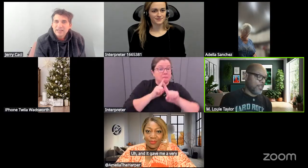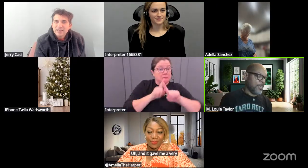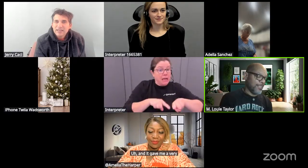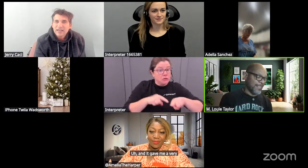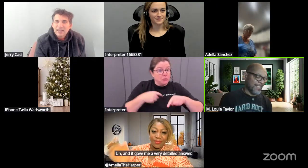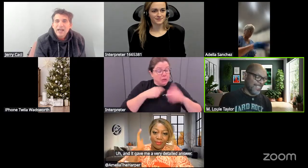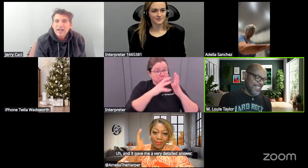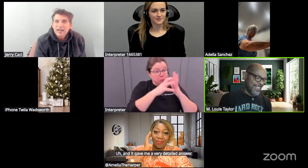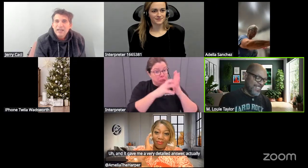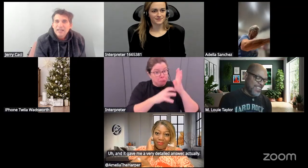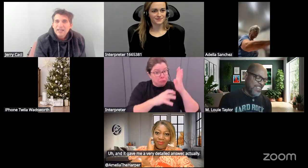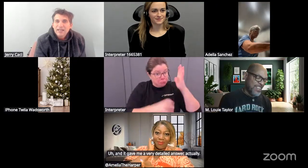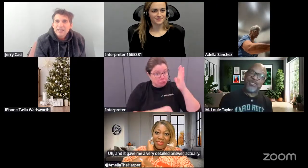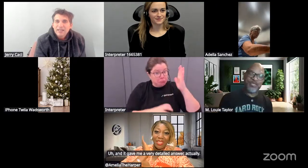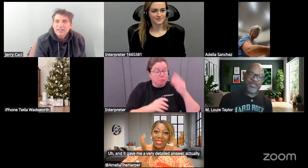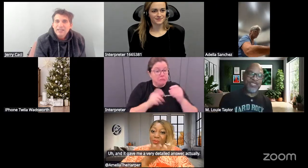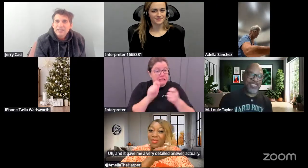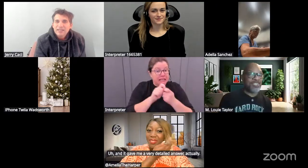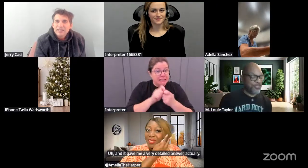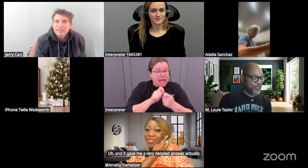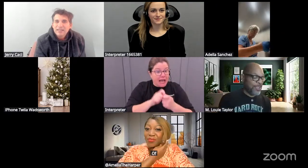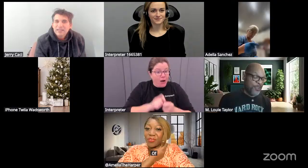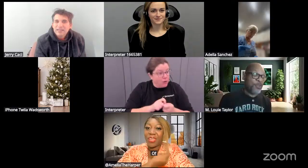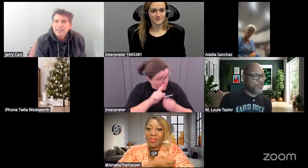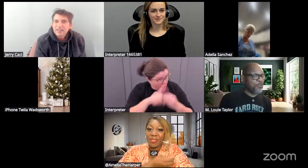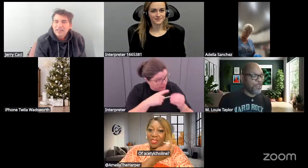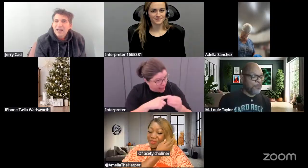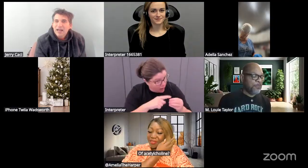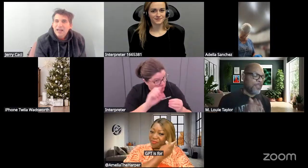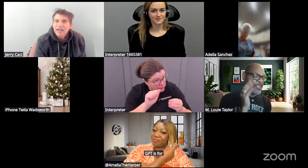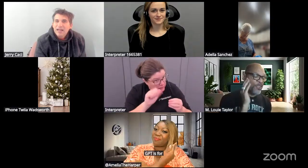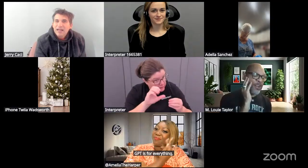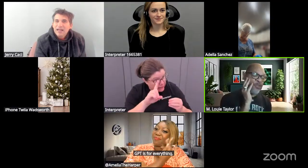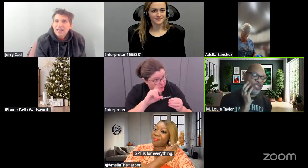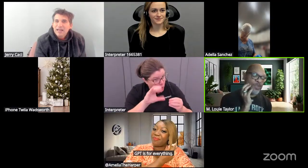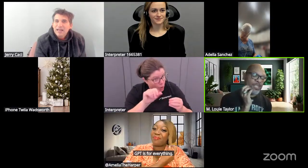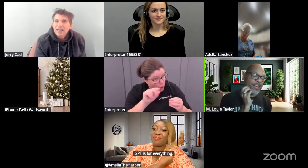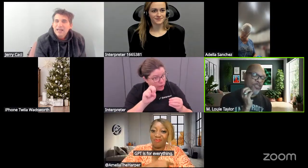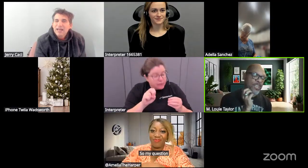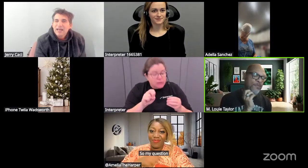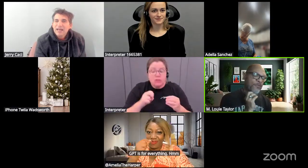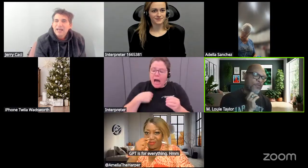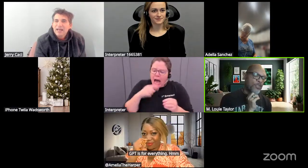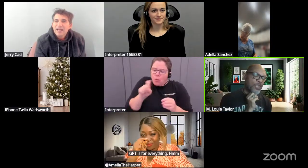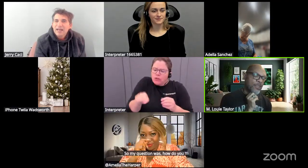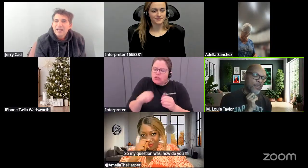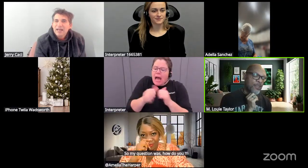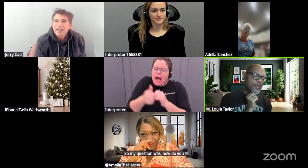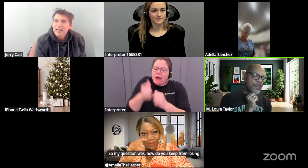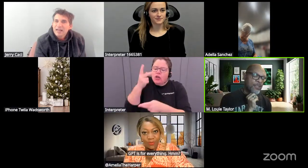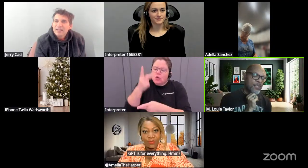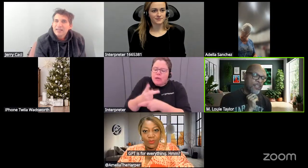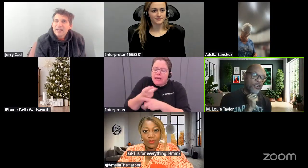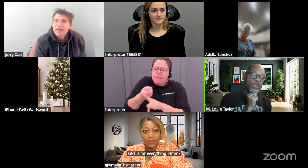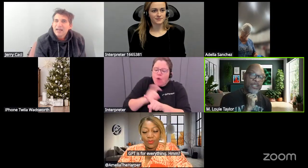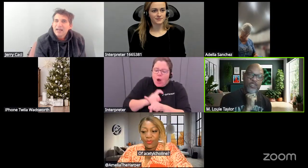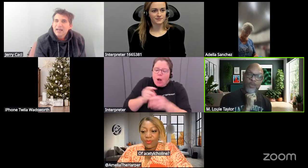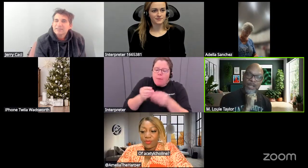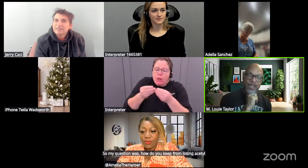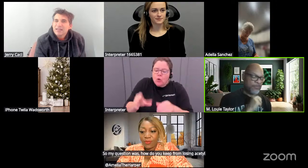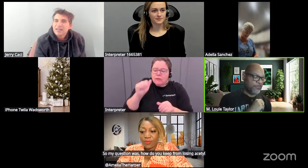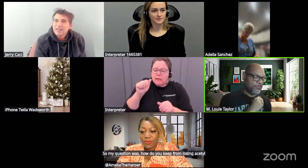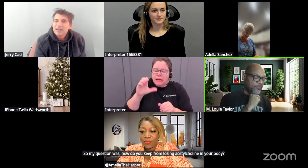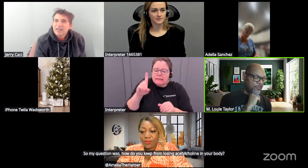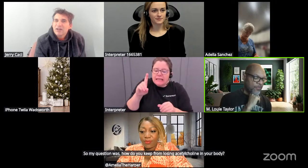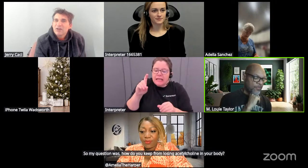actually. Of ChatGPT acetylcholine? is for A everything. bit. So my question Mhm. was, how do you keep from losing acetylcholine in your